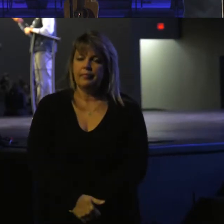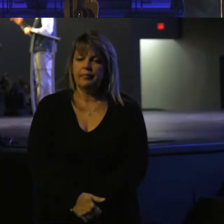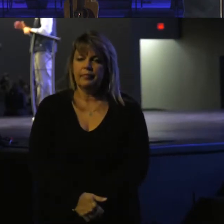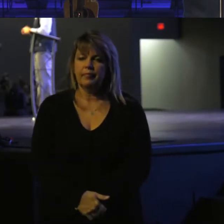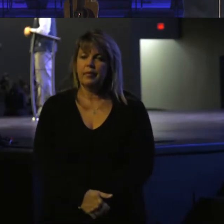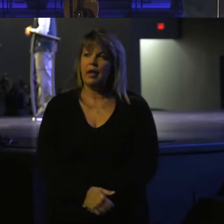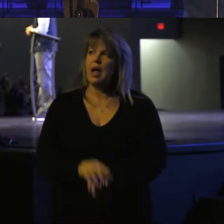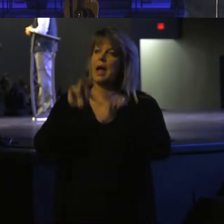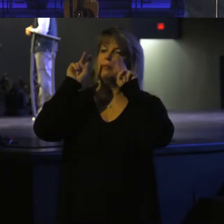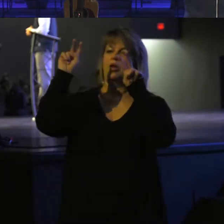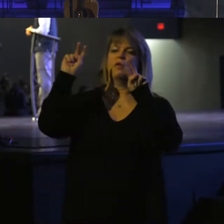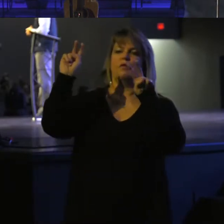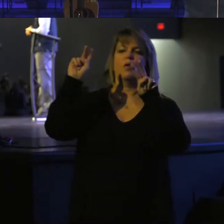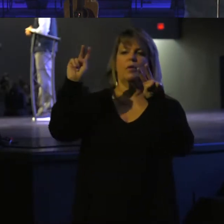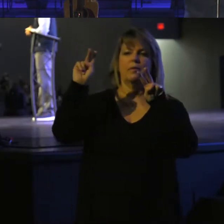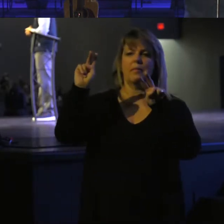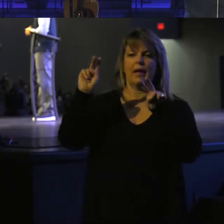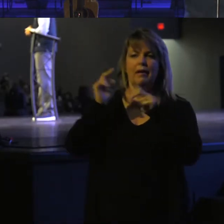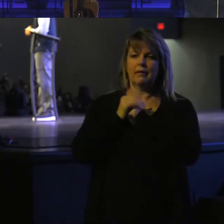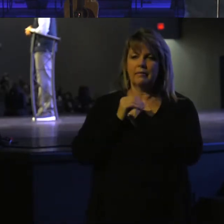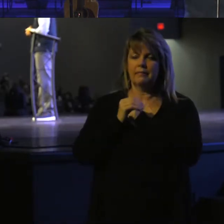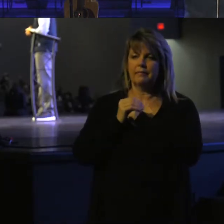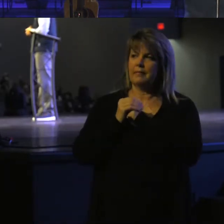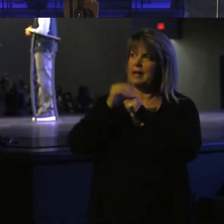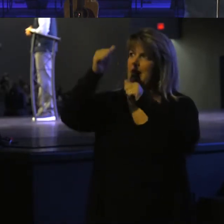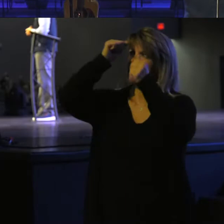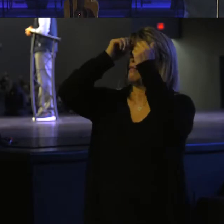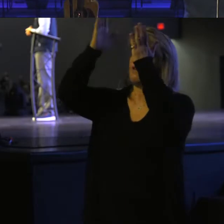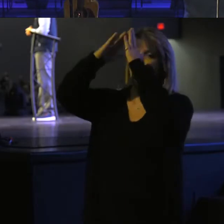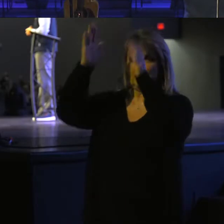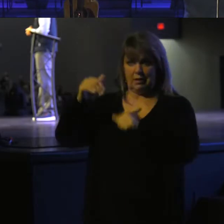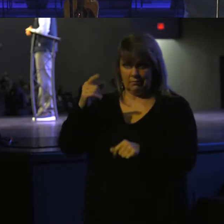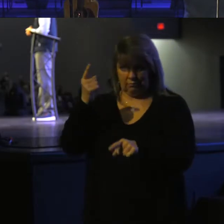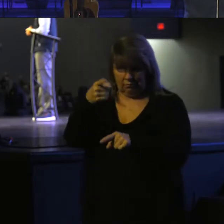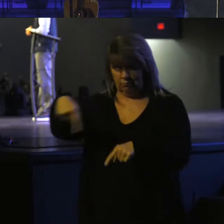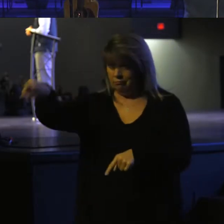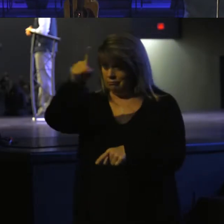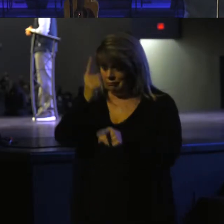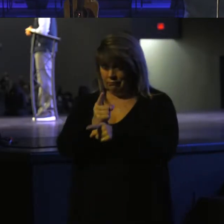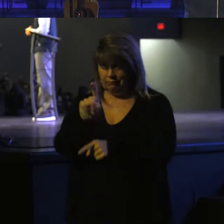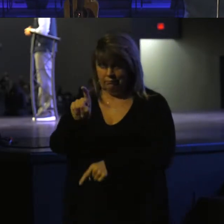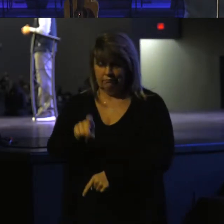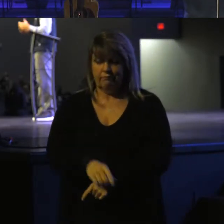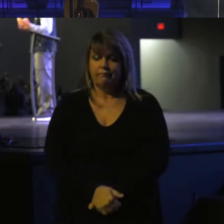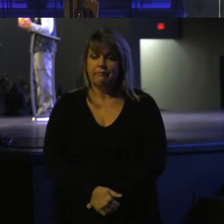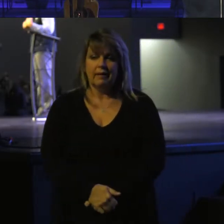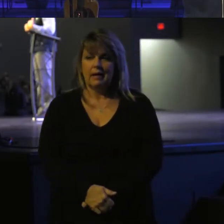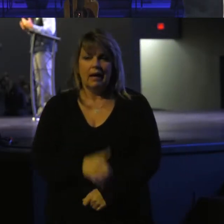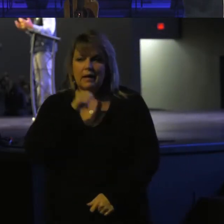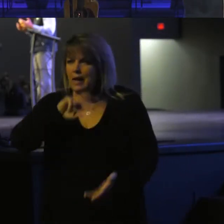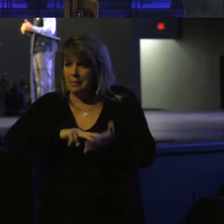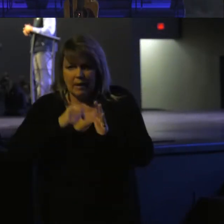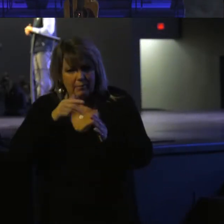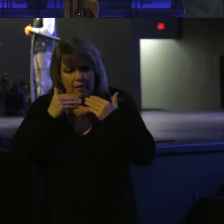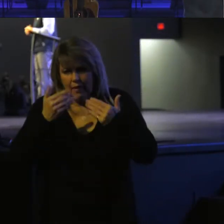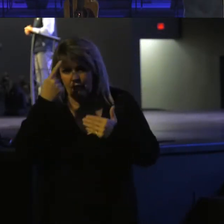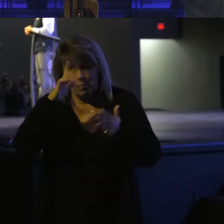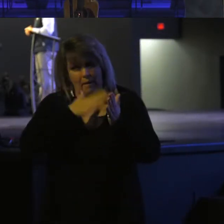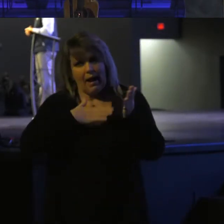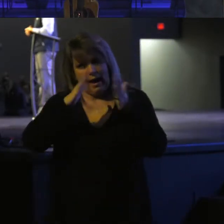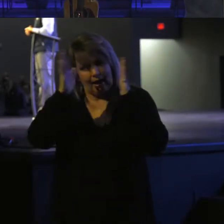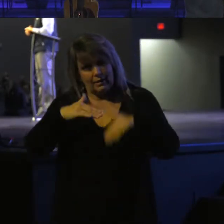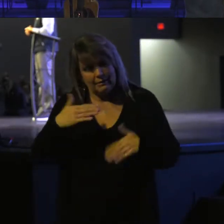I'm looking forward to being in the Father's house, aren't you? Not that I'm not thankful for my house